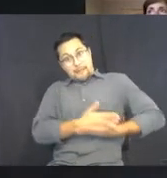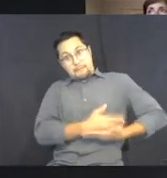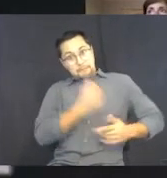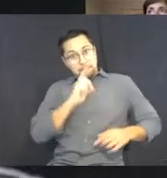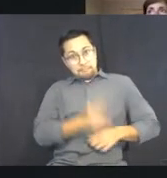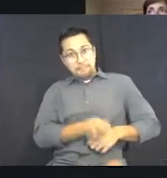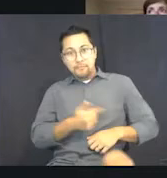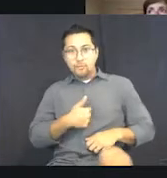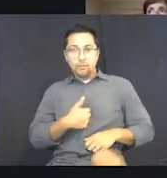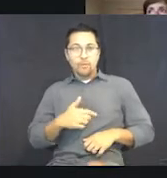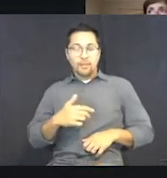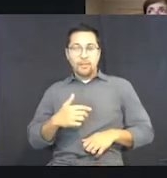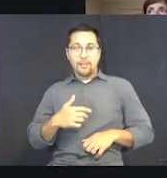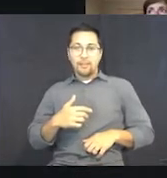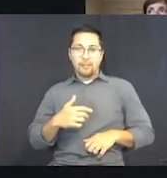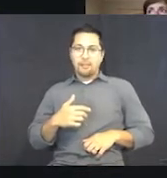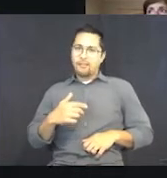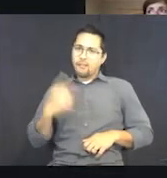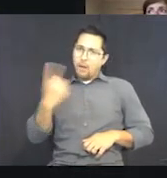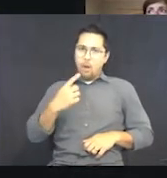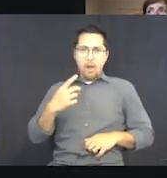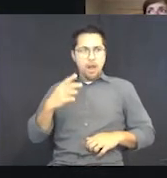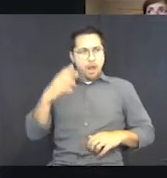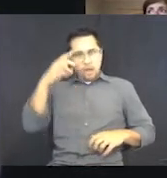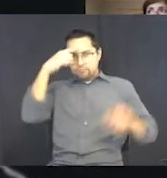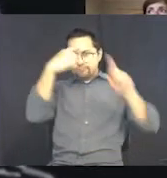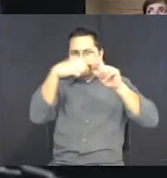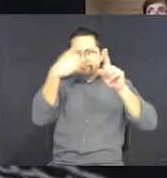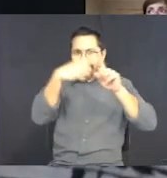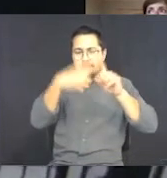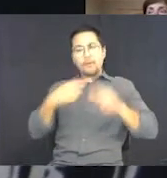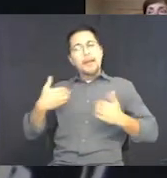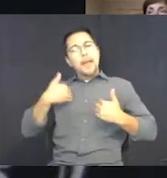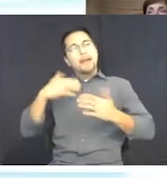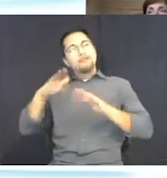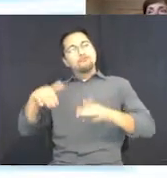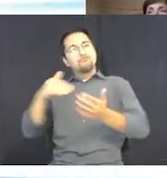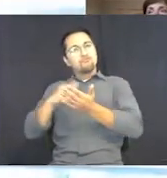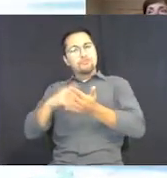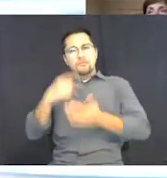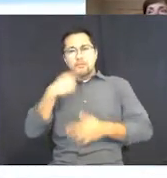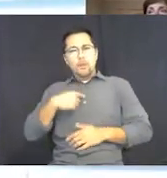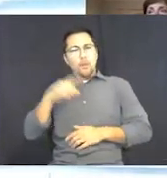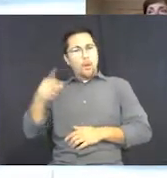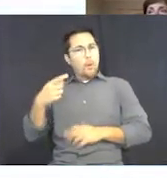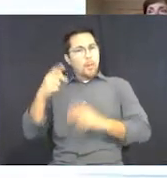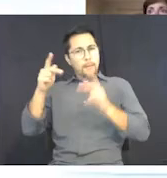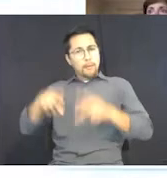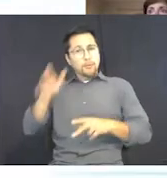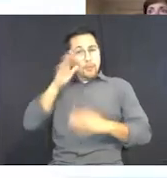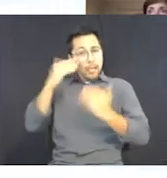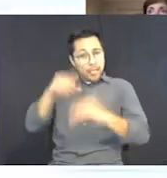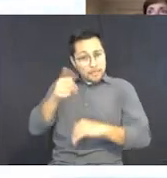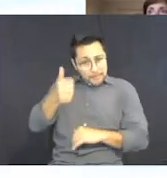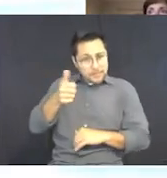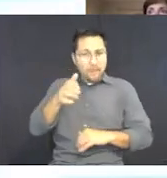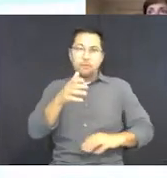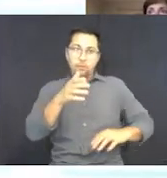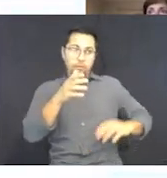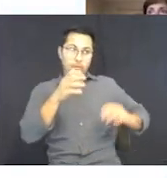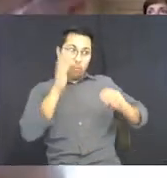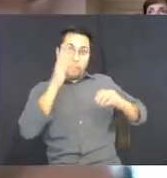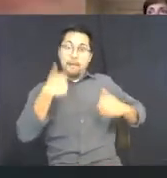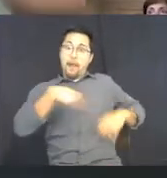old that we would not limit him in his destiny. Petrolapians. All